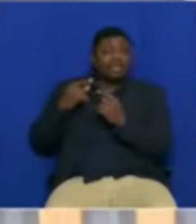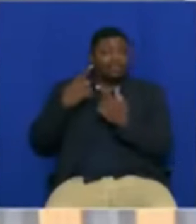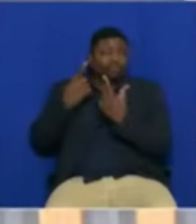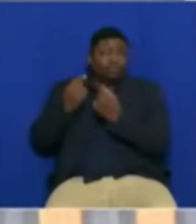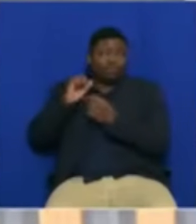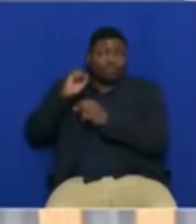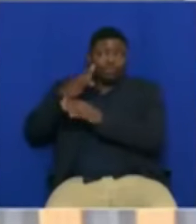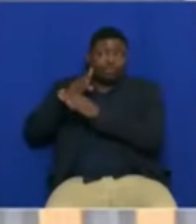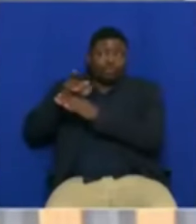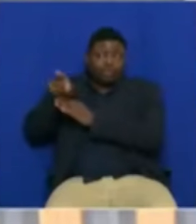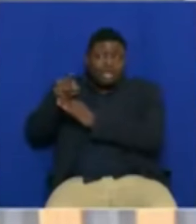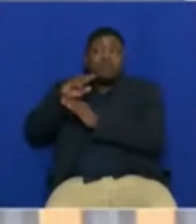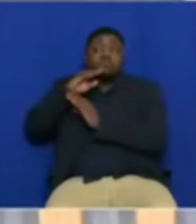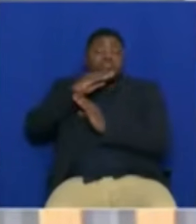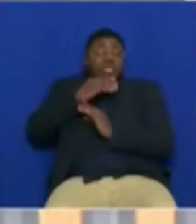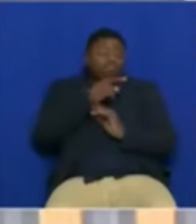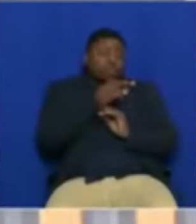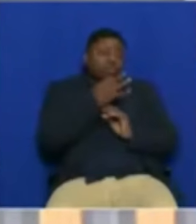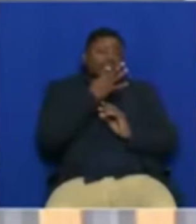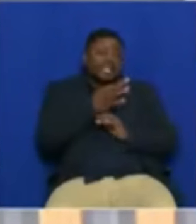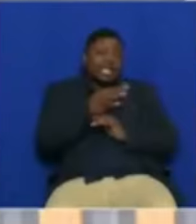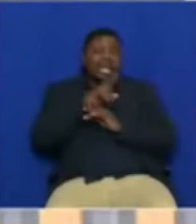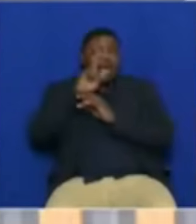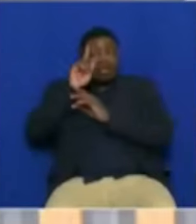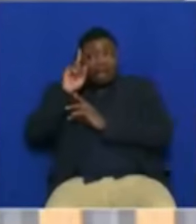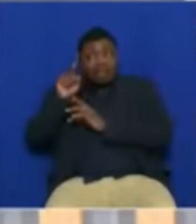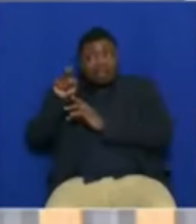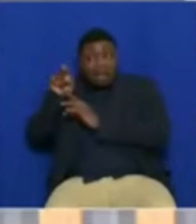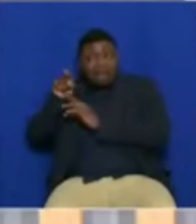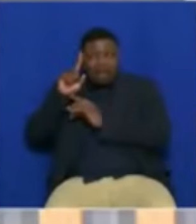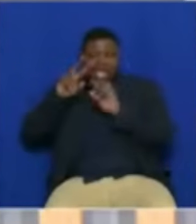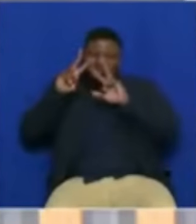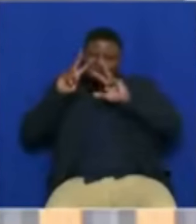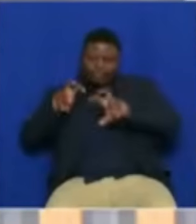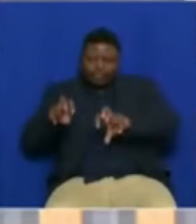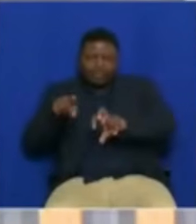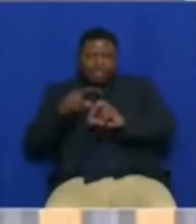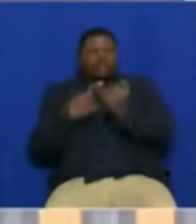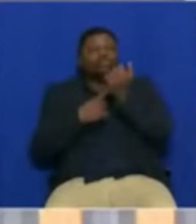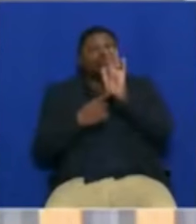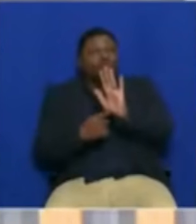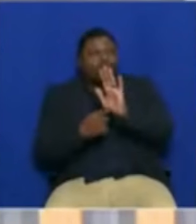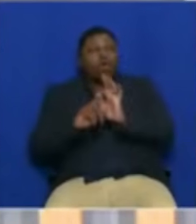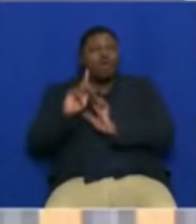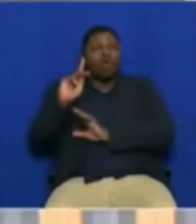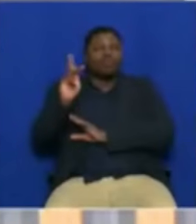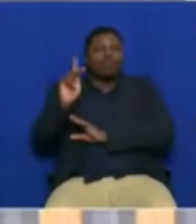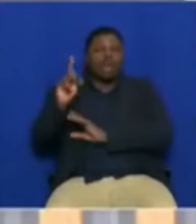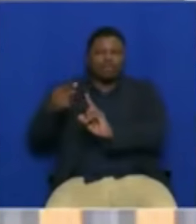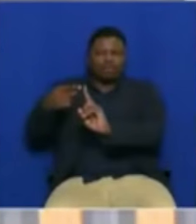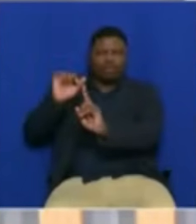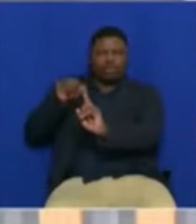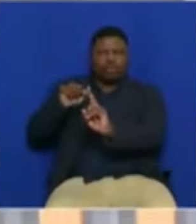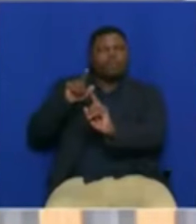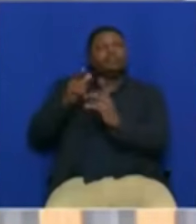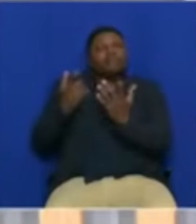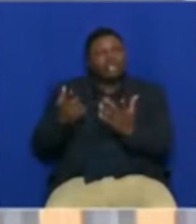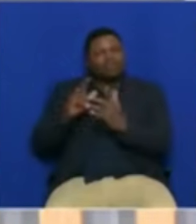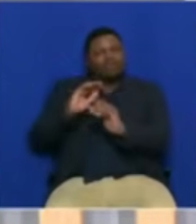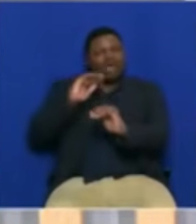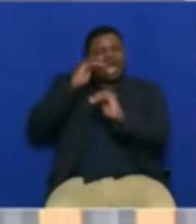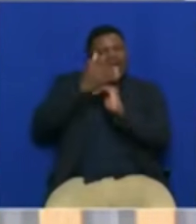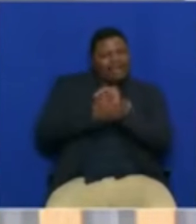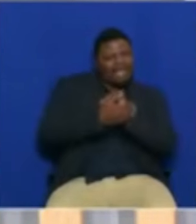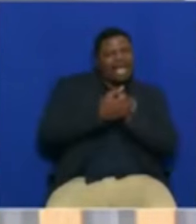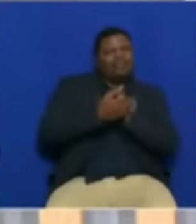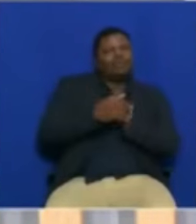that what you're saying? CAS 38 will show us that. So if today we were presented with CAS 38 docket, are